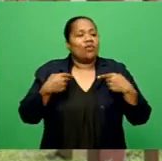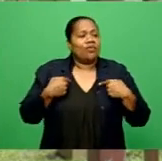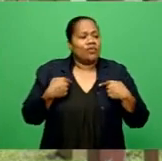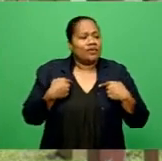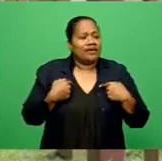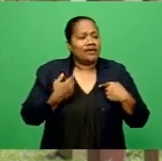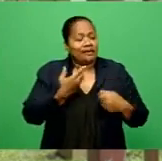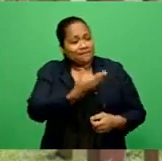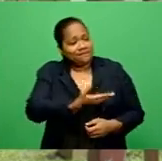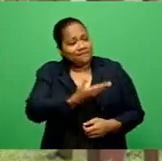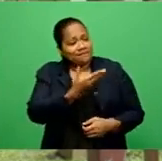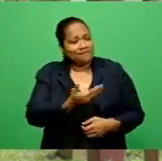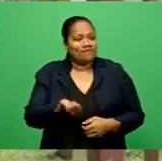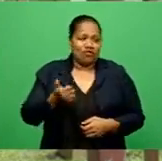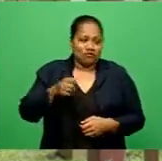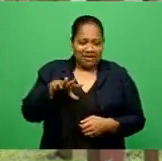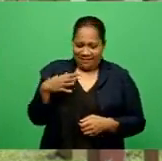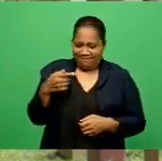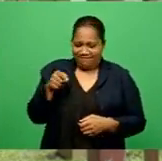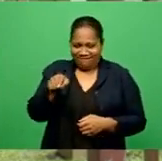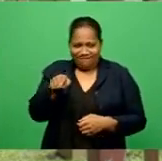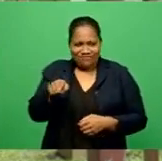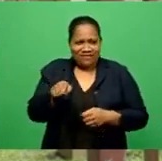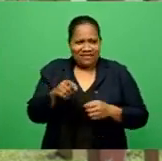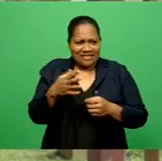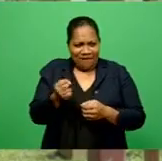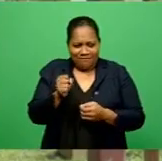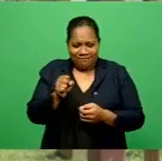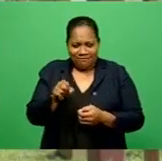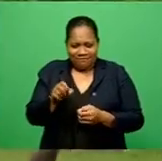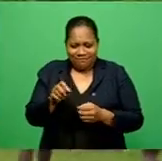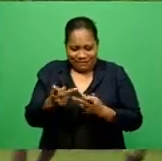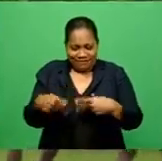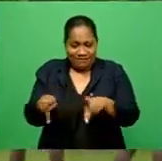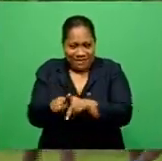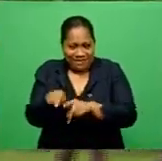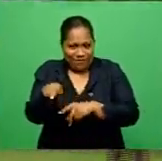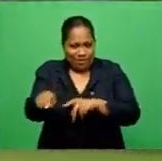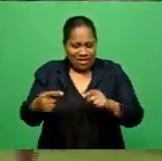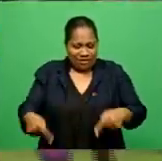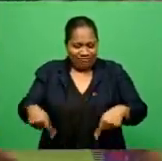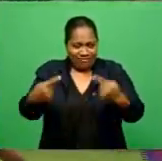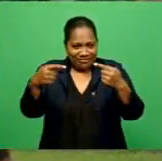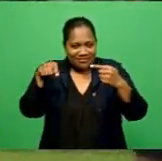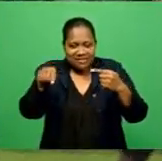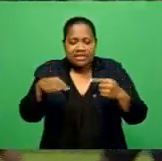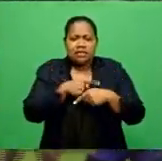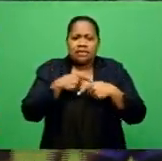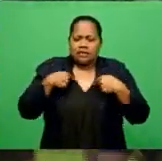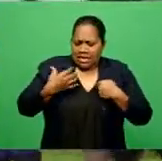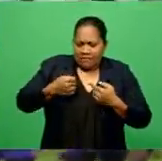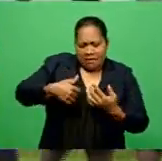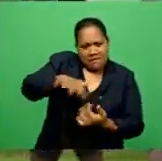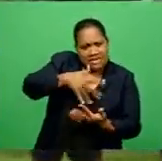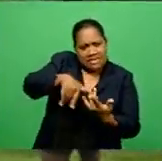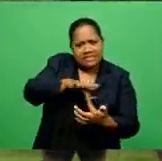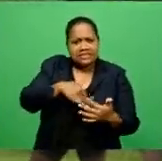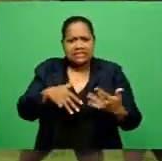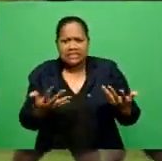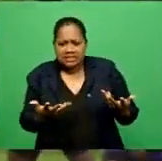already buying a spot for that tournament. We are building up. We have a mix of players. We have